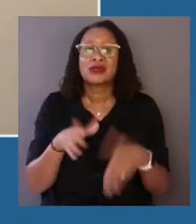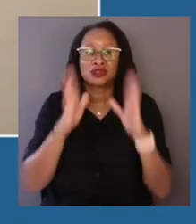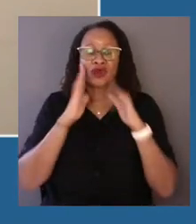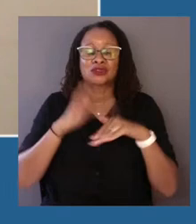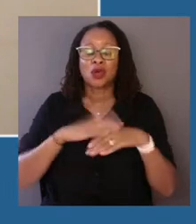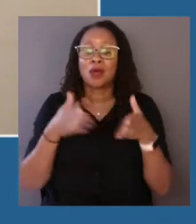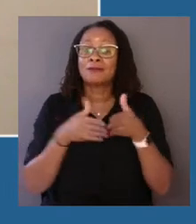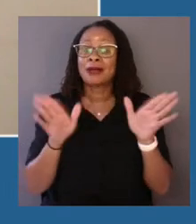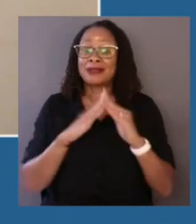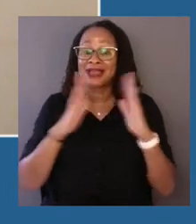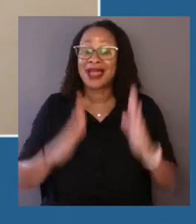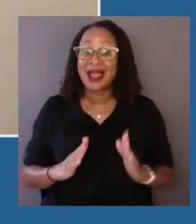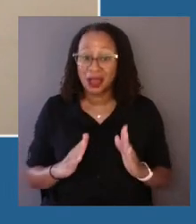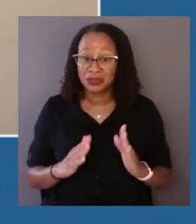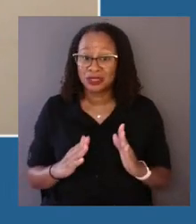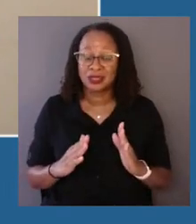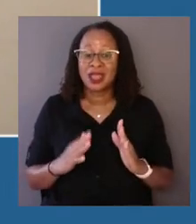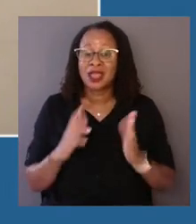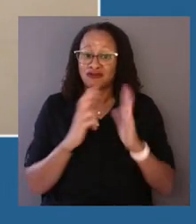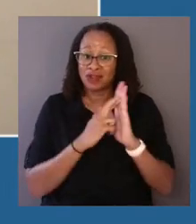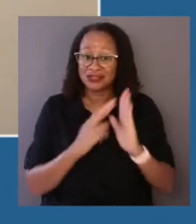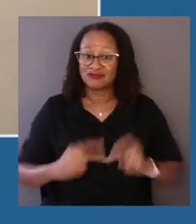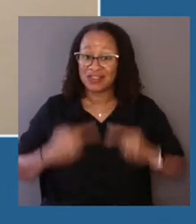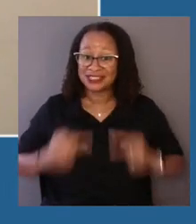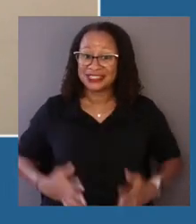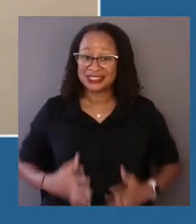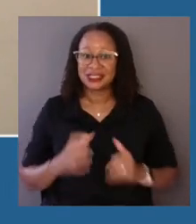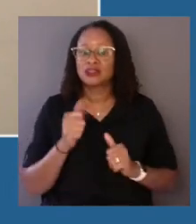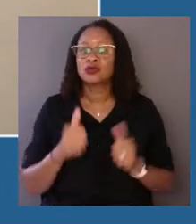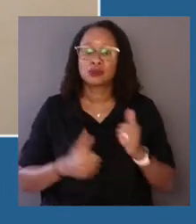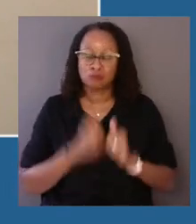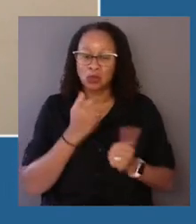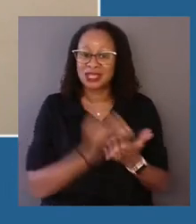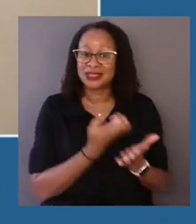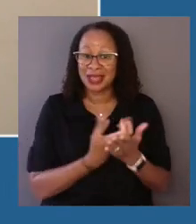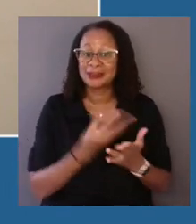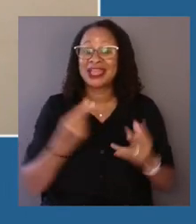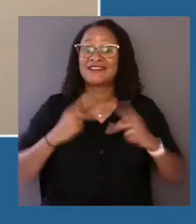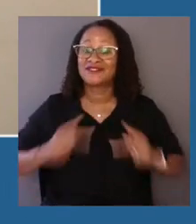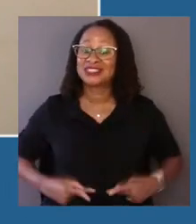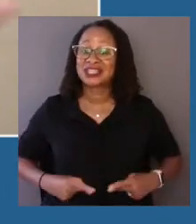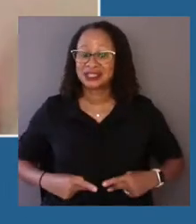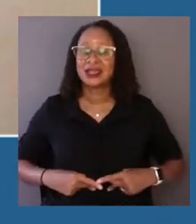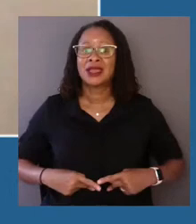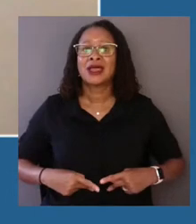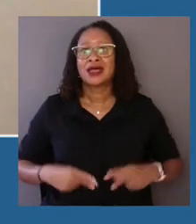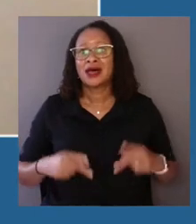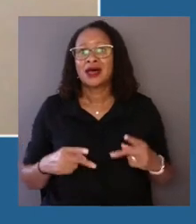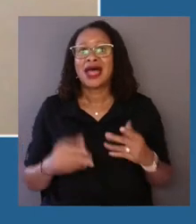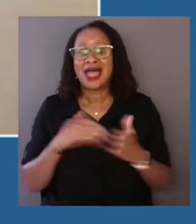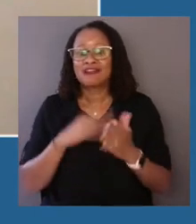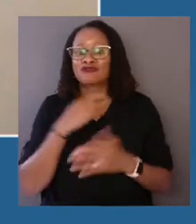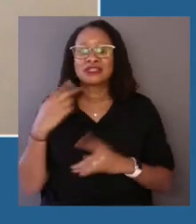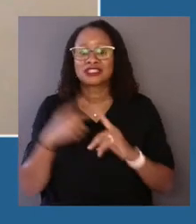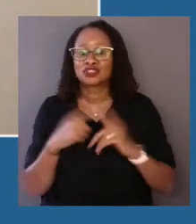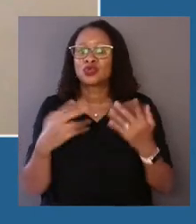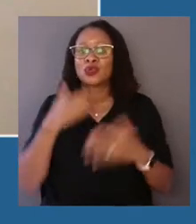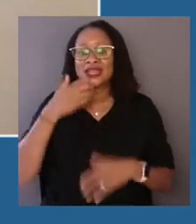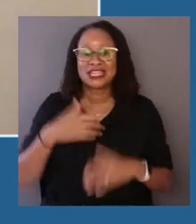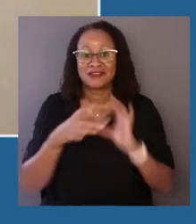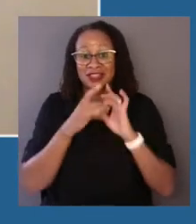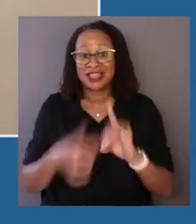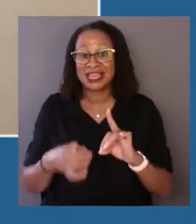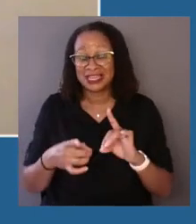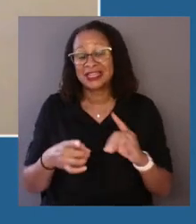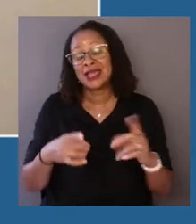who are most economically and physically at risk to heat-related illnesses and death. So I'll stop there. There is a lot